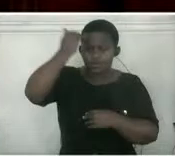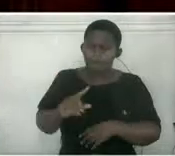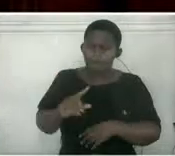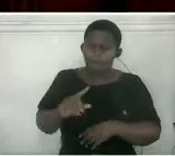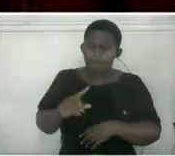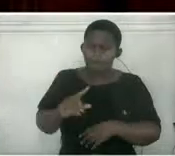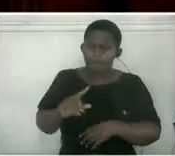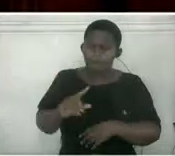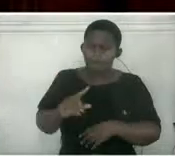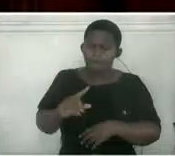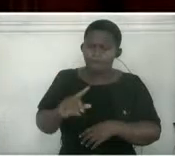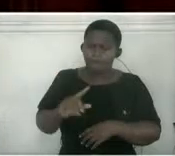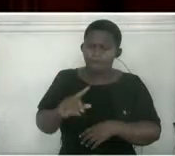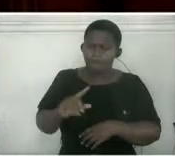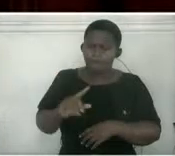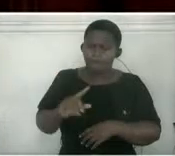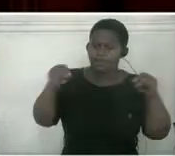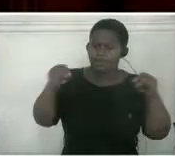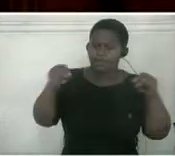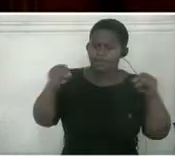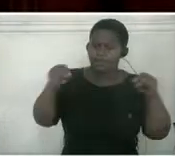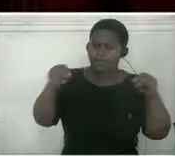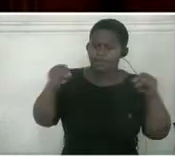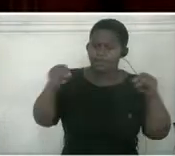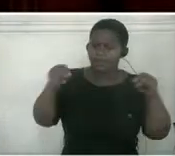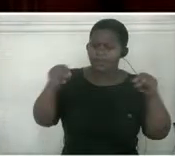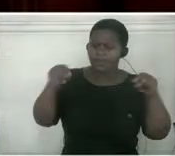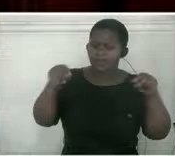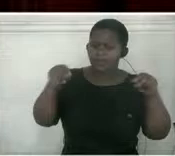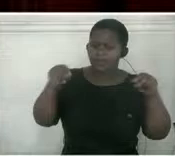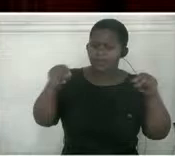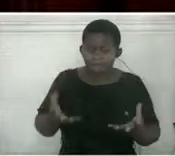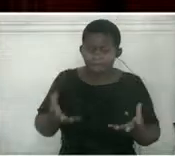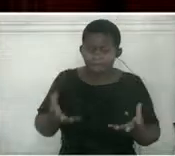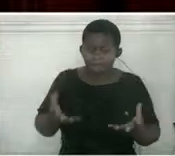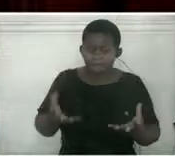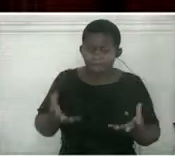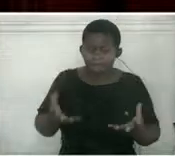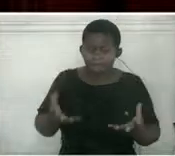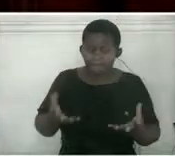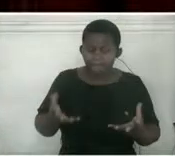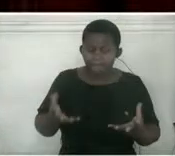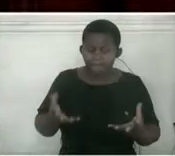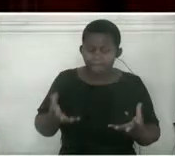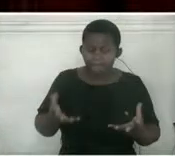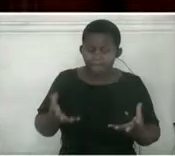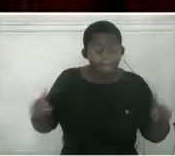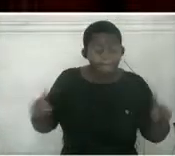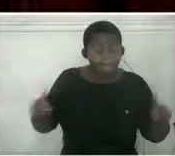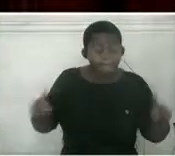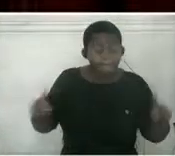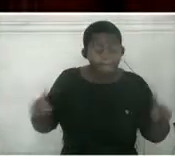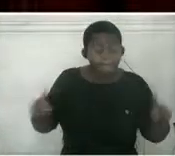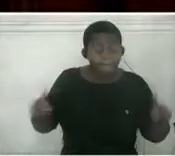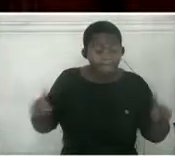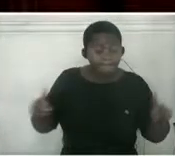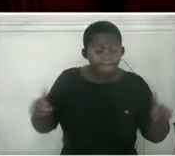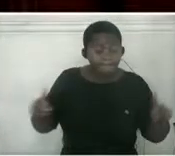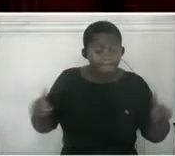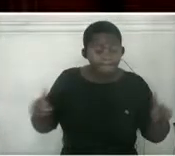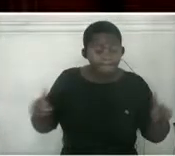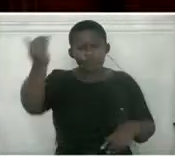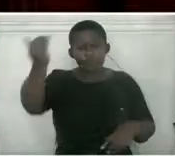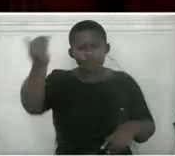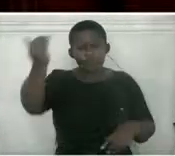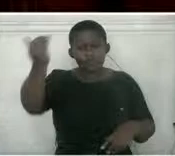khona, angeke sakwazi ukuthi sinikezele abe munye. But masisho ukuthi